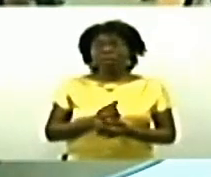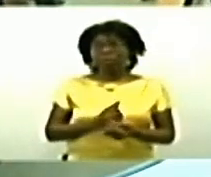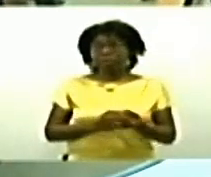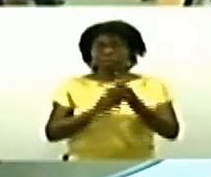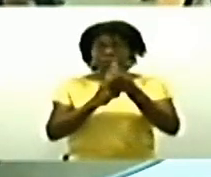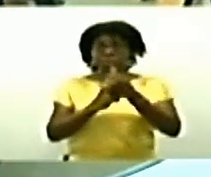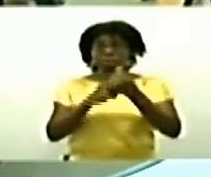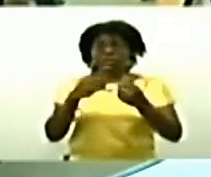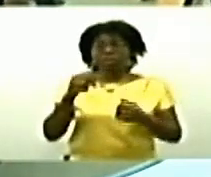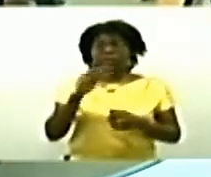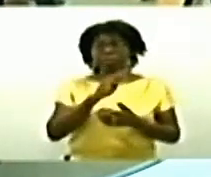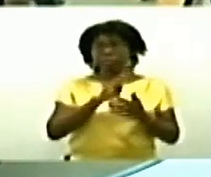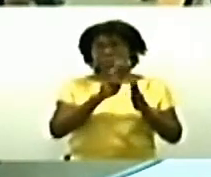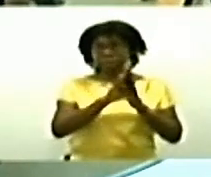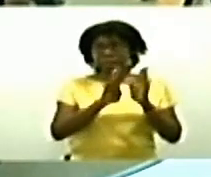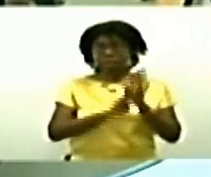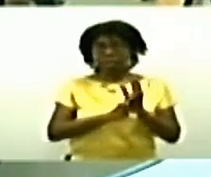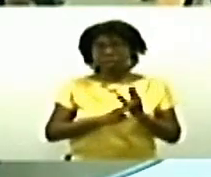However,